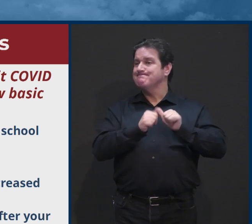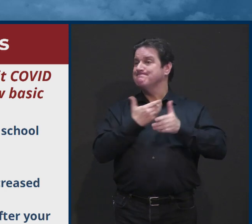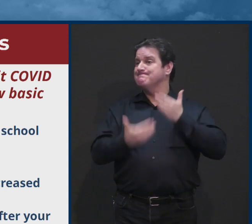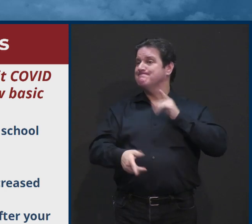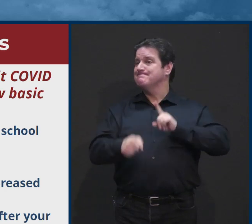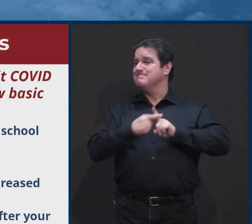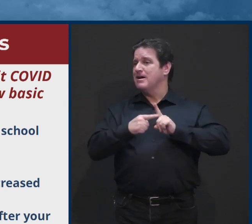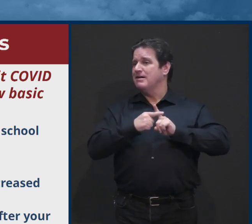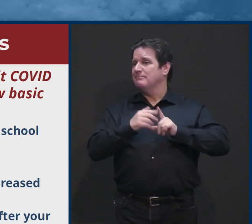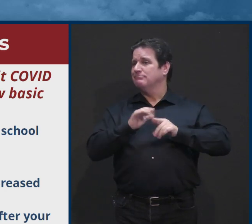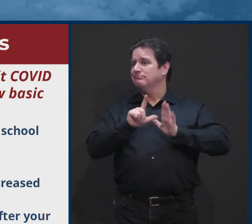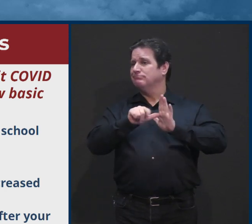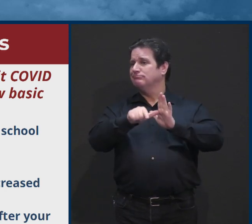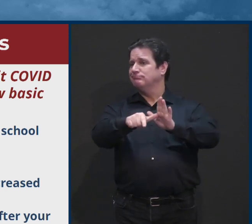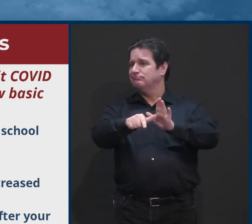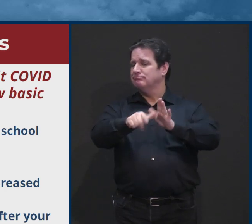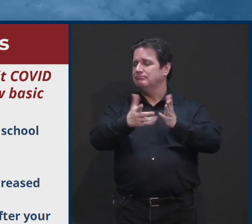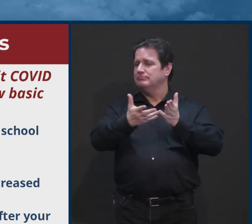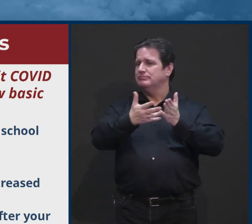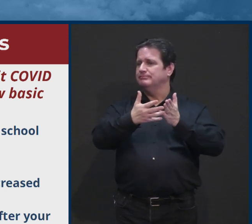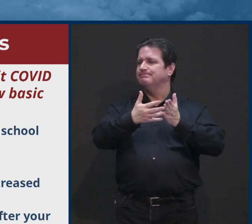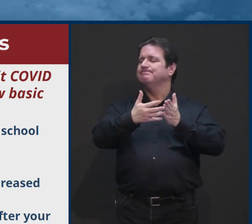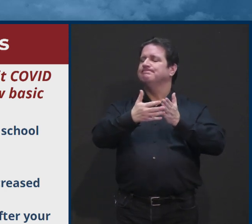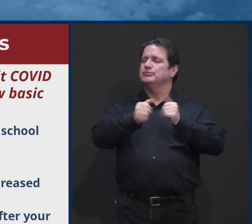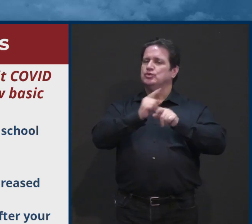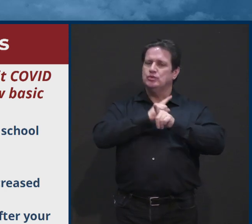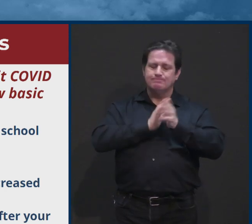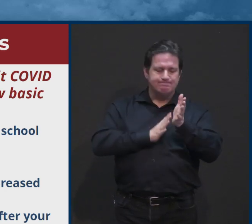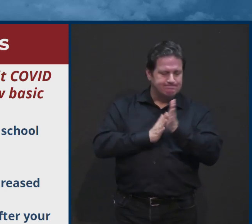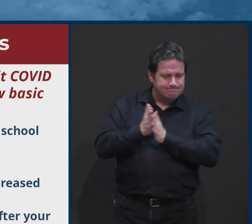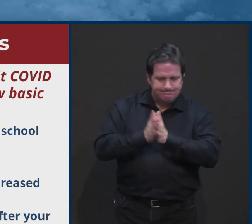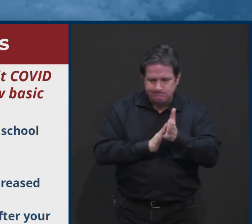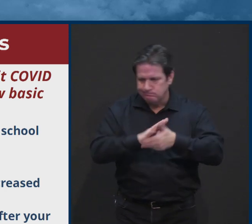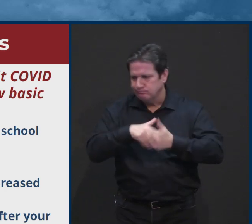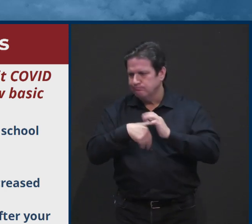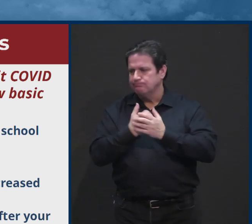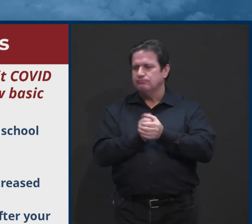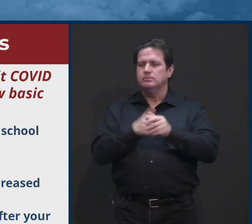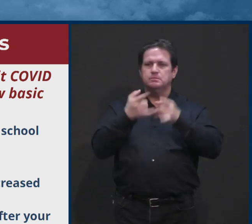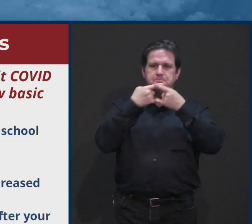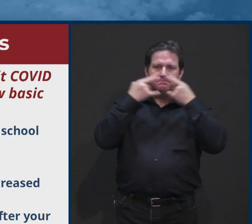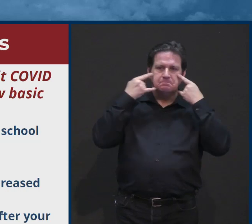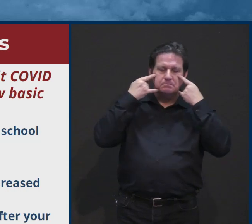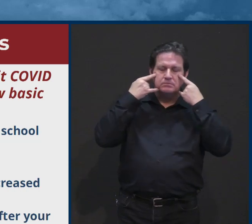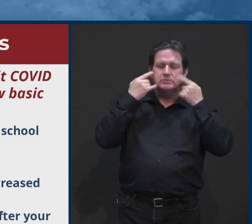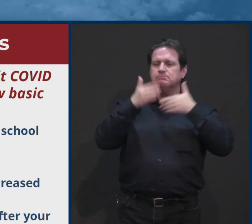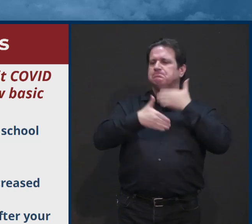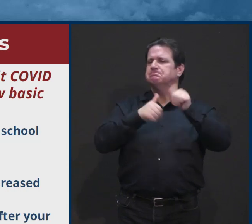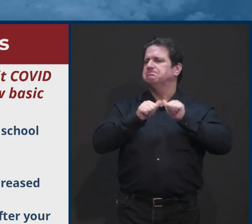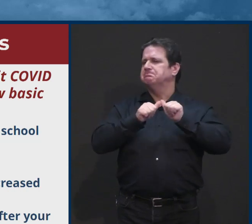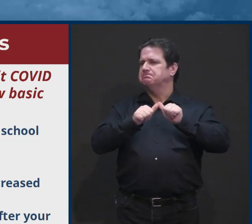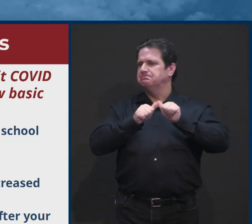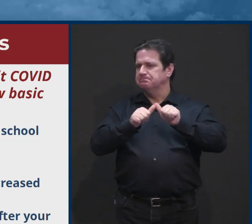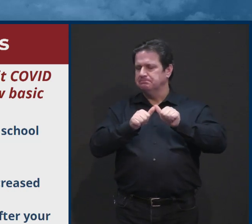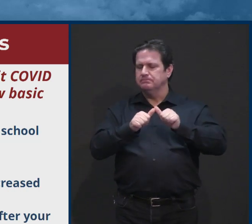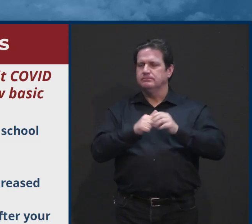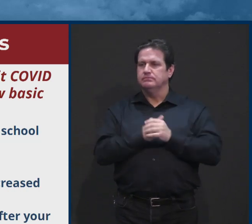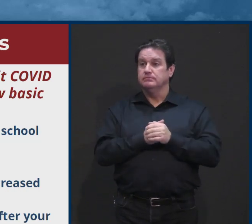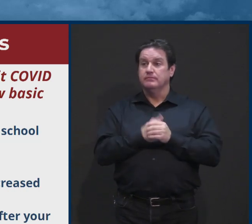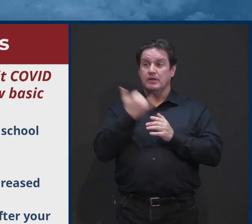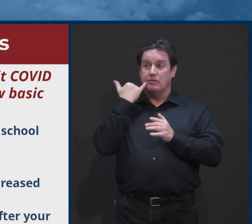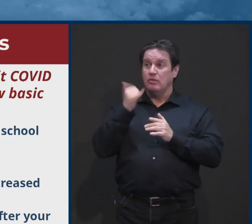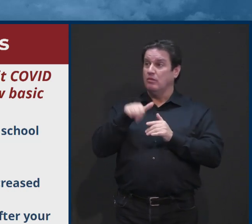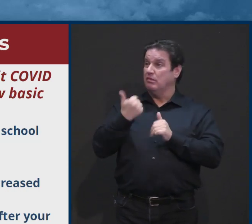be positive and make sure you follow all the basic precautions of wearing a face covering if you're